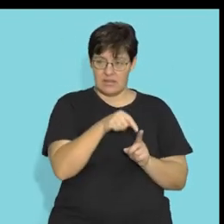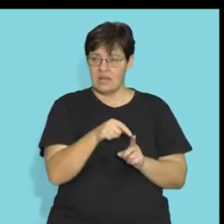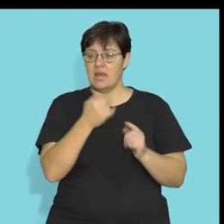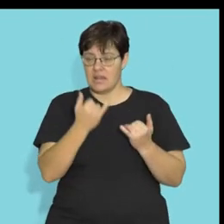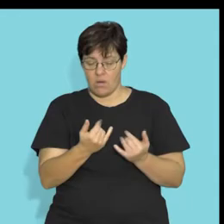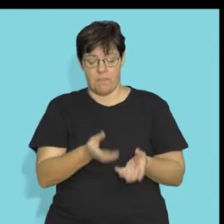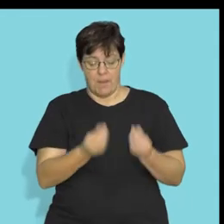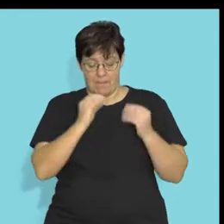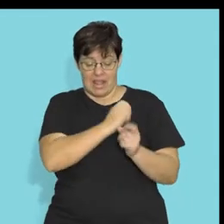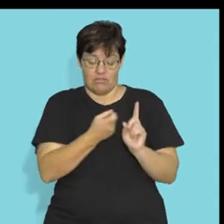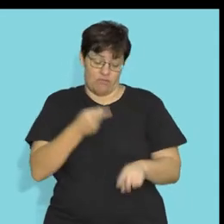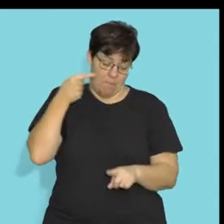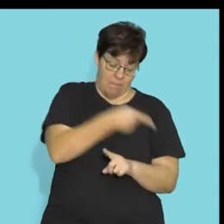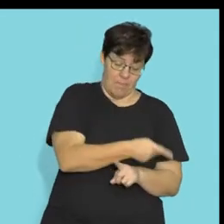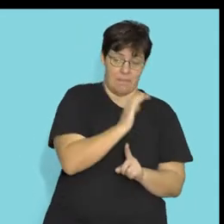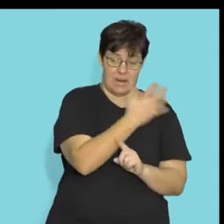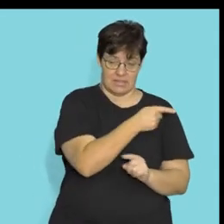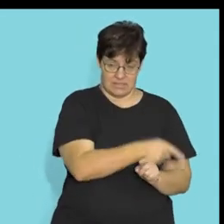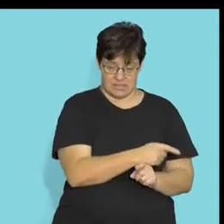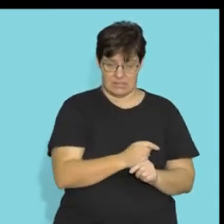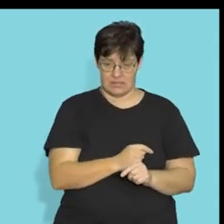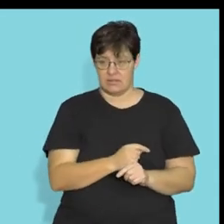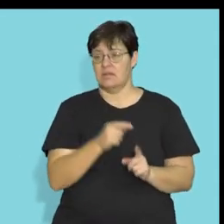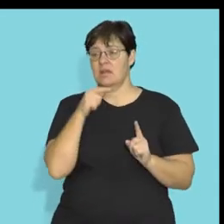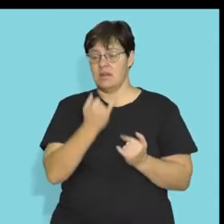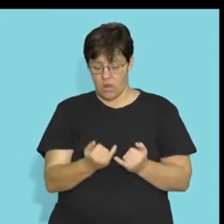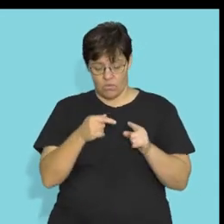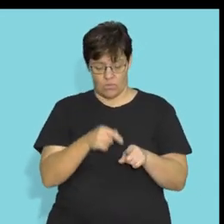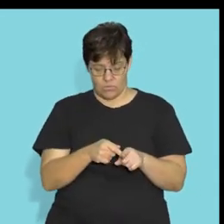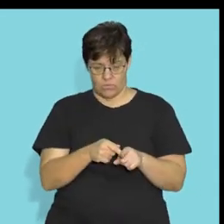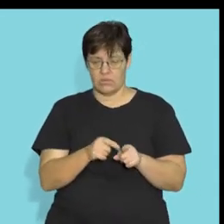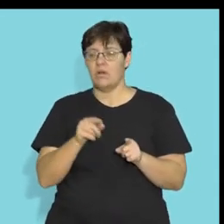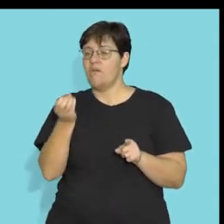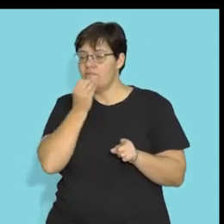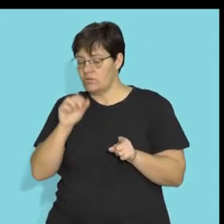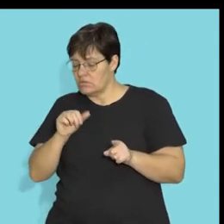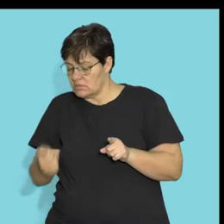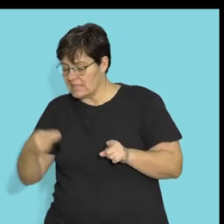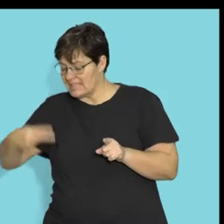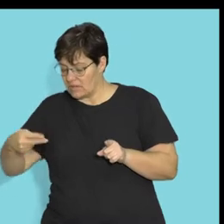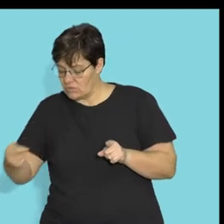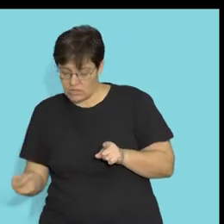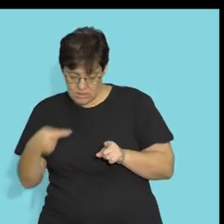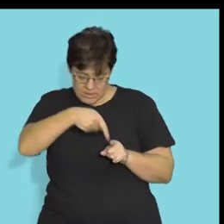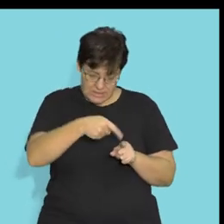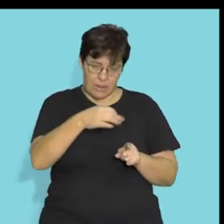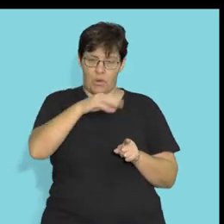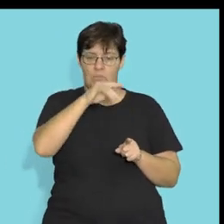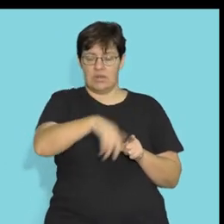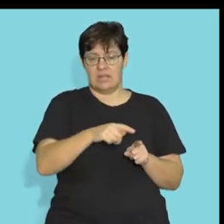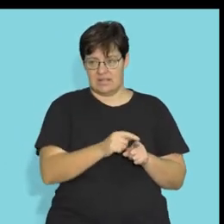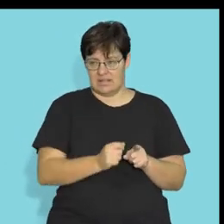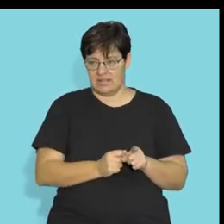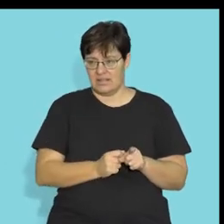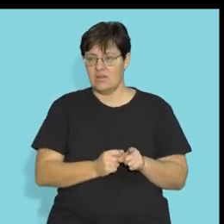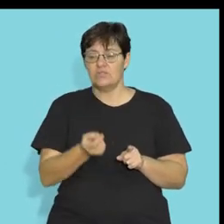and get the energy. In turn, the primary consumers then become a source of food to the secondary consumers. And so we have these